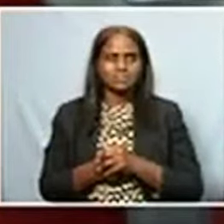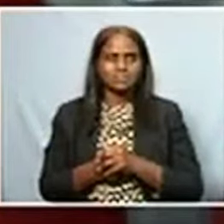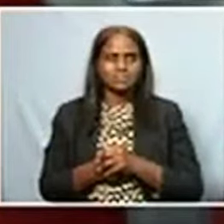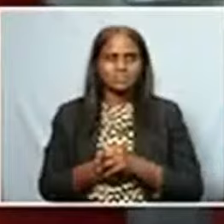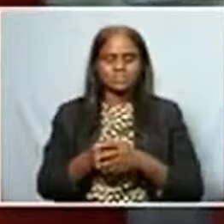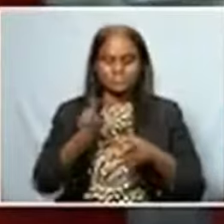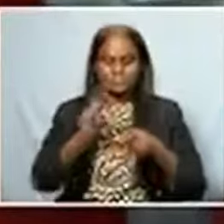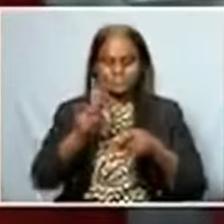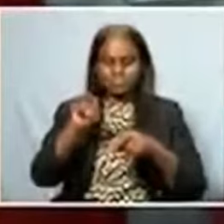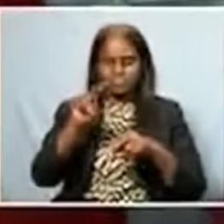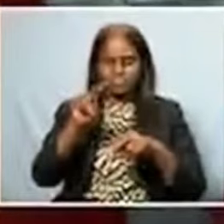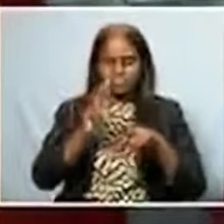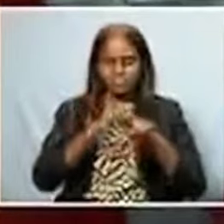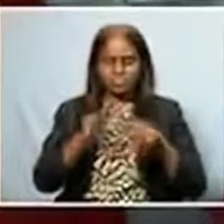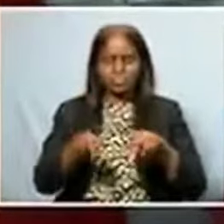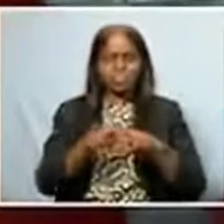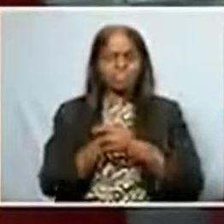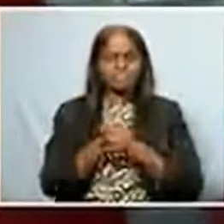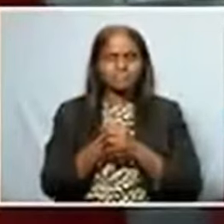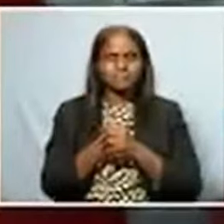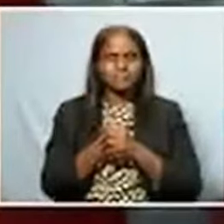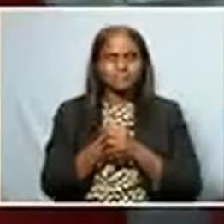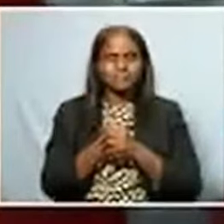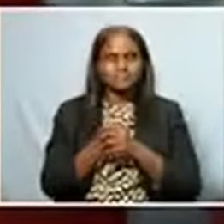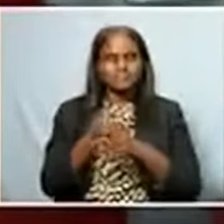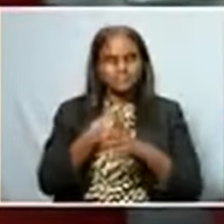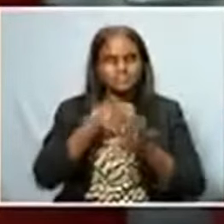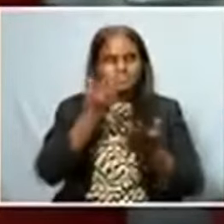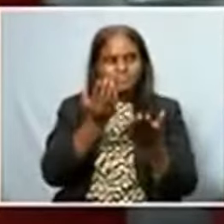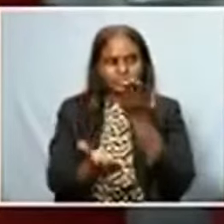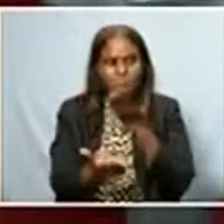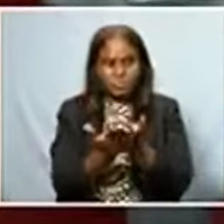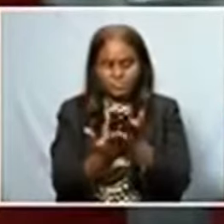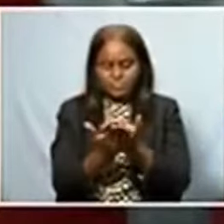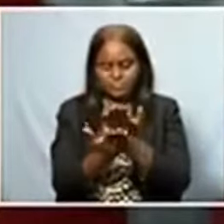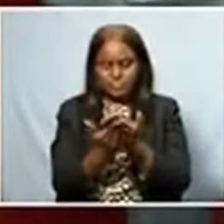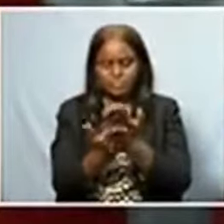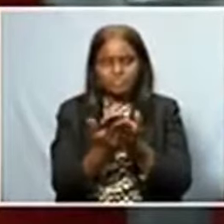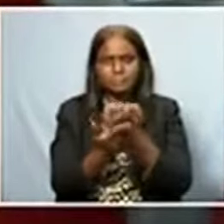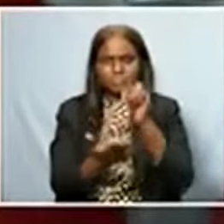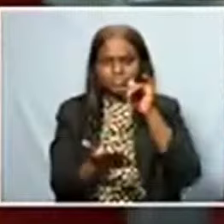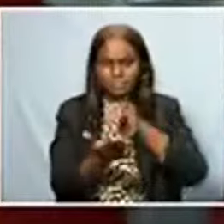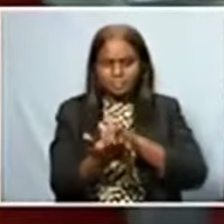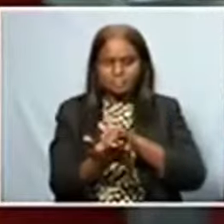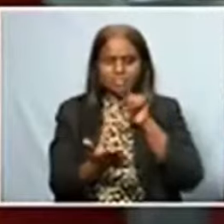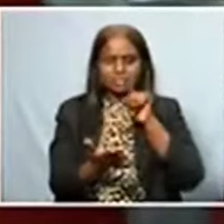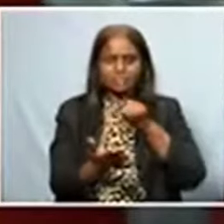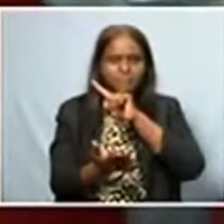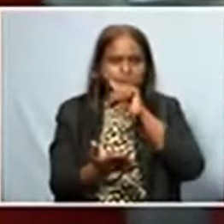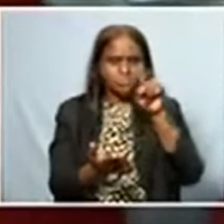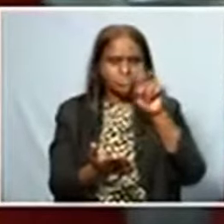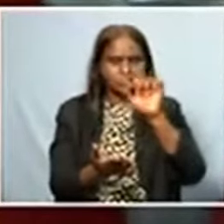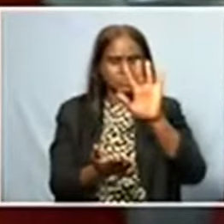Mr. Chairperson, I beg to move that